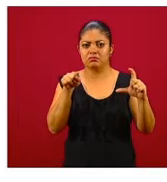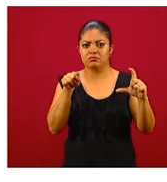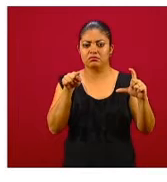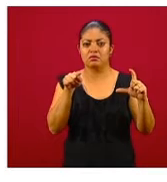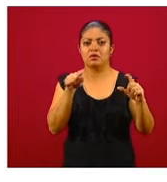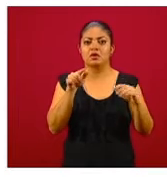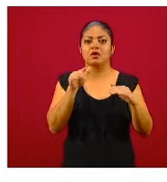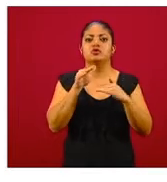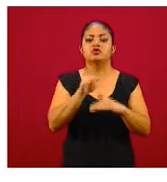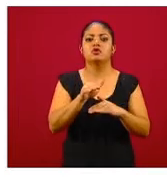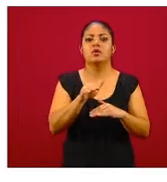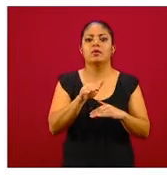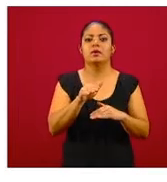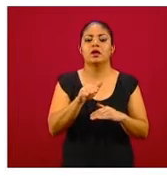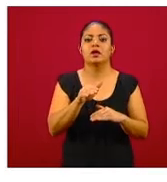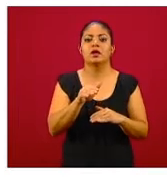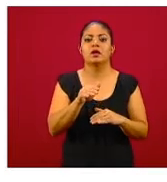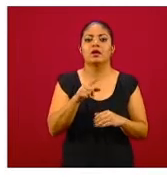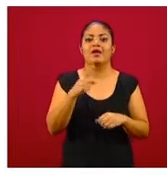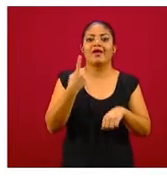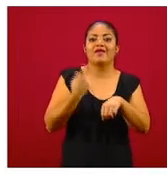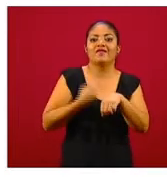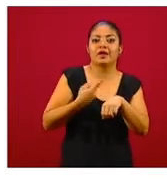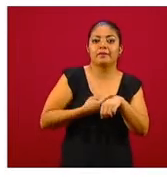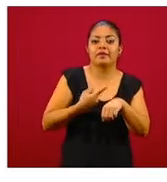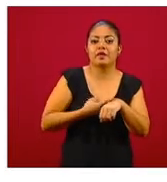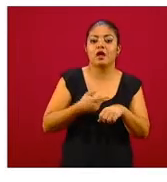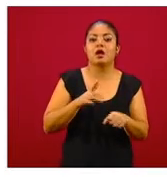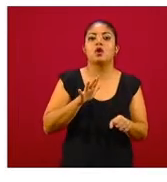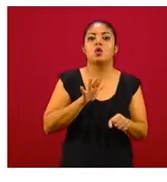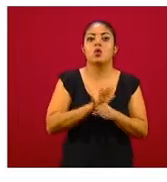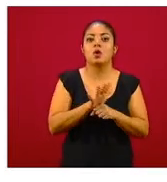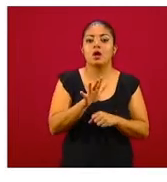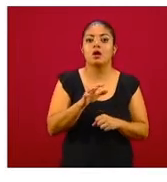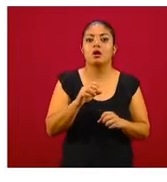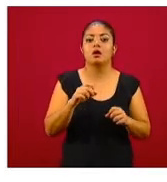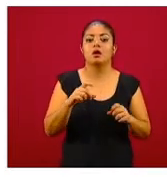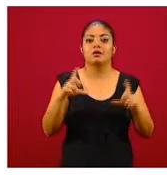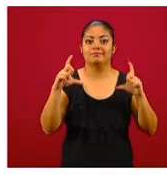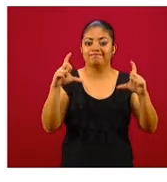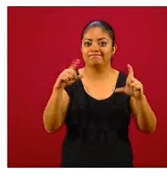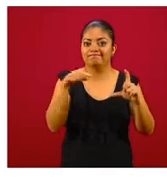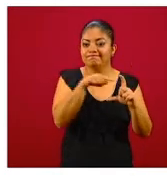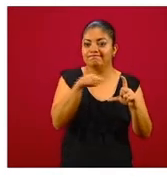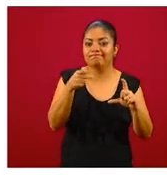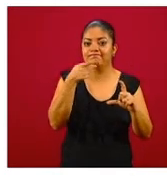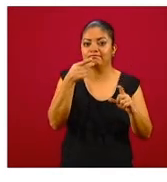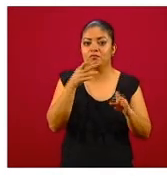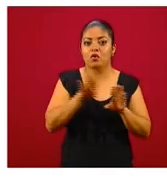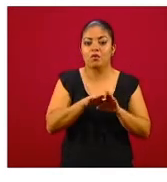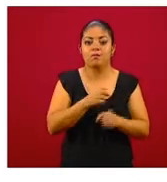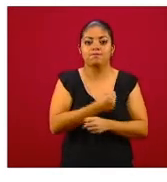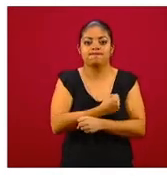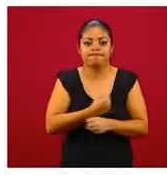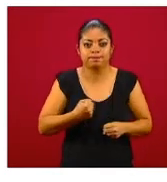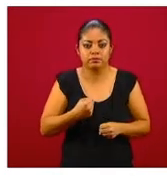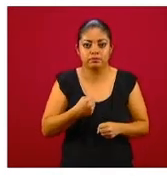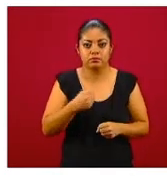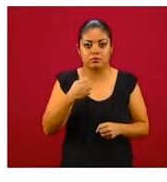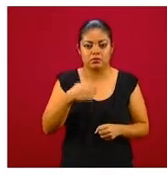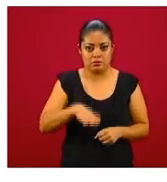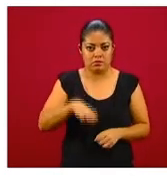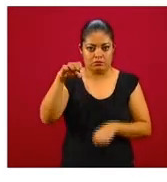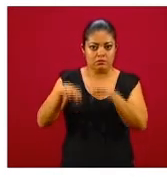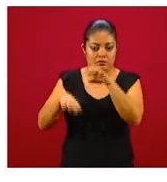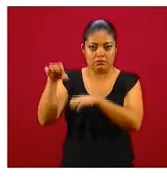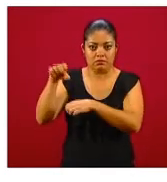information de la is prevalencia de for la how enfermedad, la prevalent prevalencia de obesity obesidad en is in México, en Mexico in adultos, en adults. la ENSANUD,